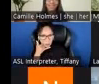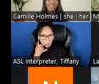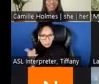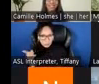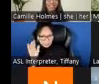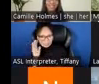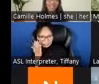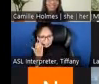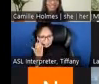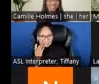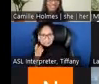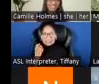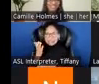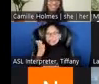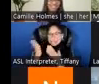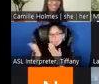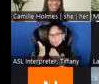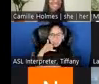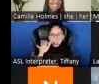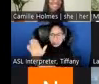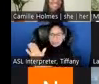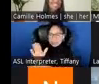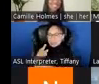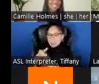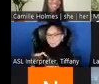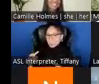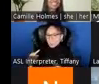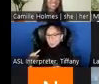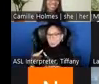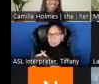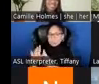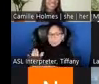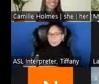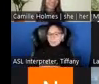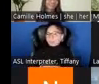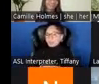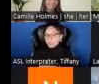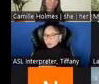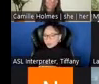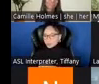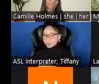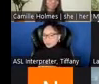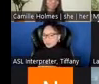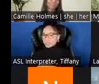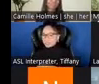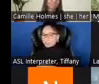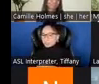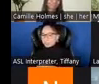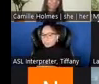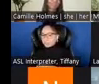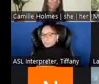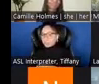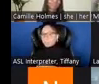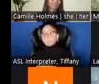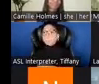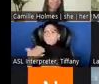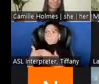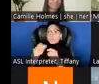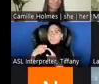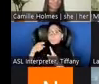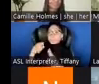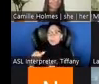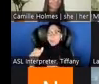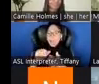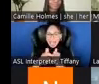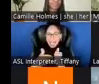okay, I think that conversation may not be for us. That's okay too. Yeah. So I think that's where the questioning is like, how do we get a little bit